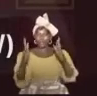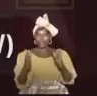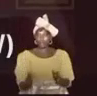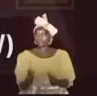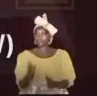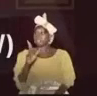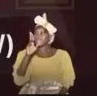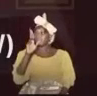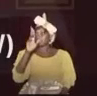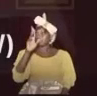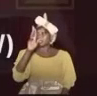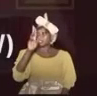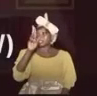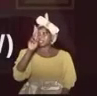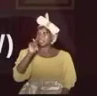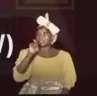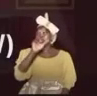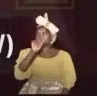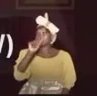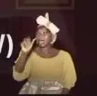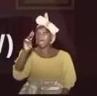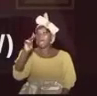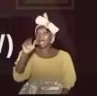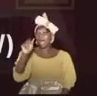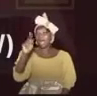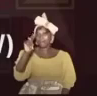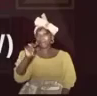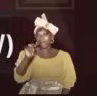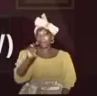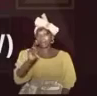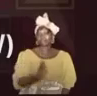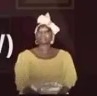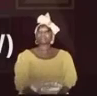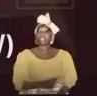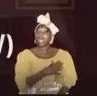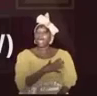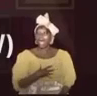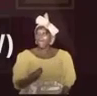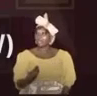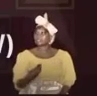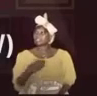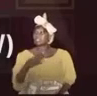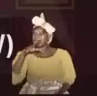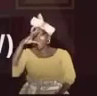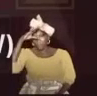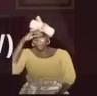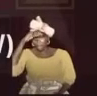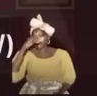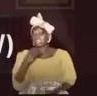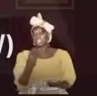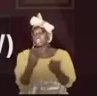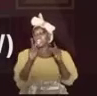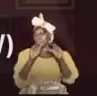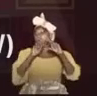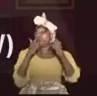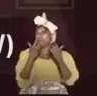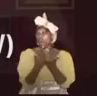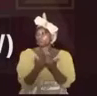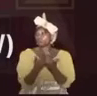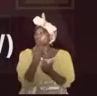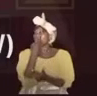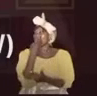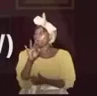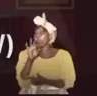Naaman. The Bible calls him the captain of the host of the king of Syria. Look at the kind